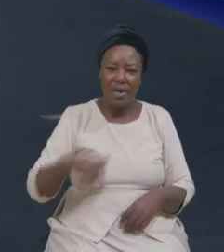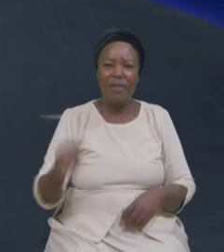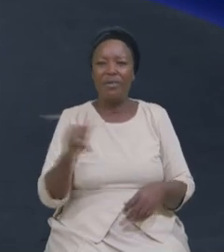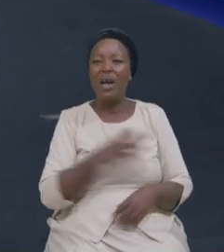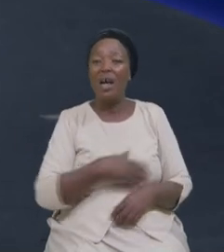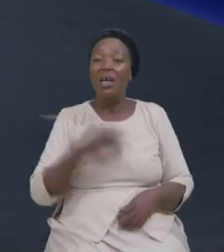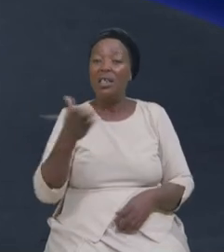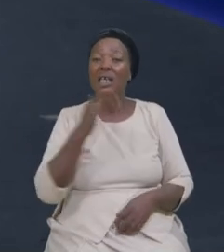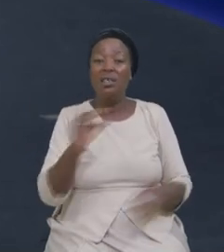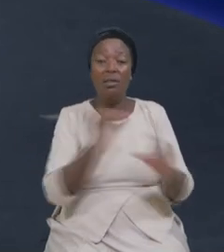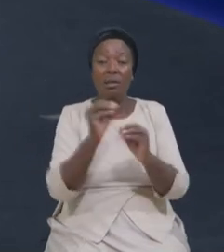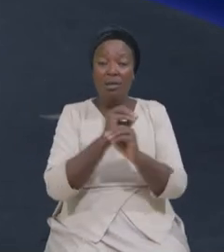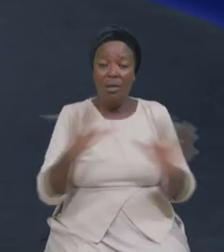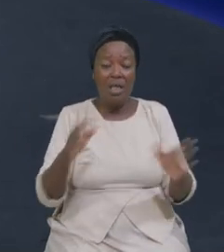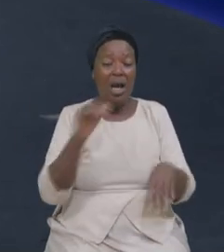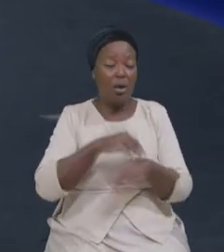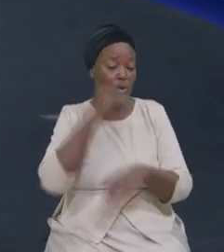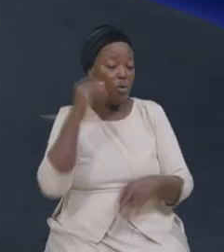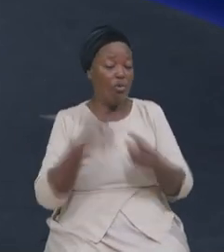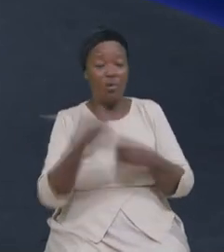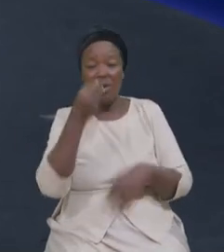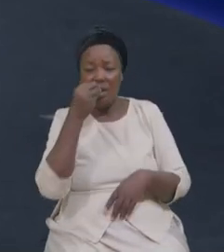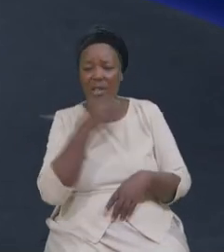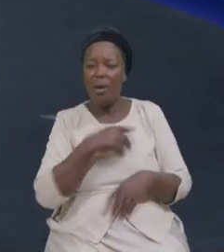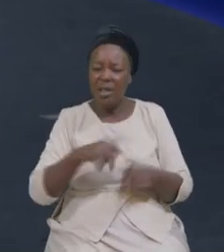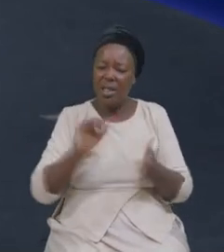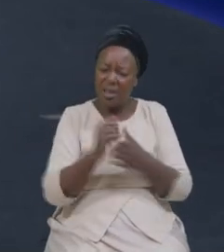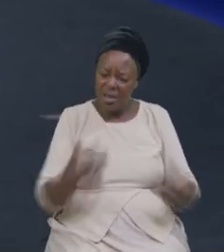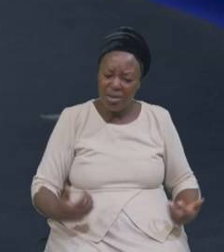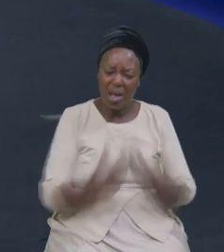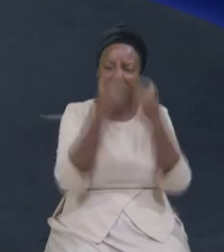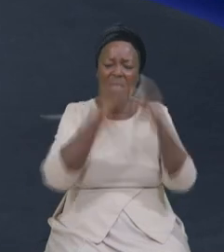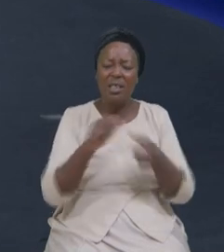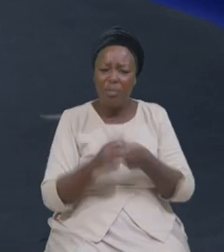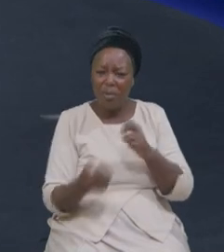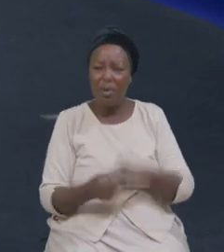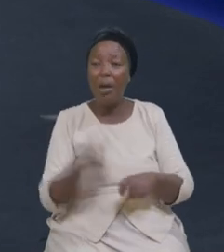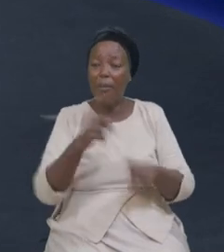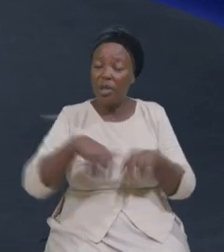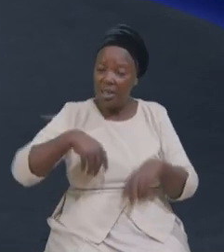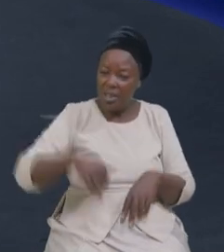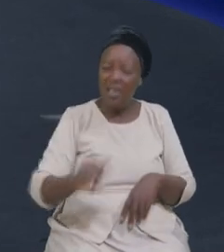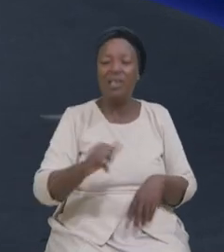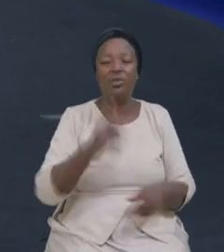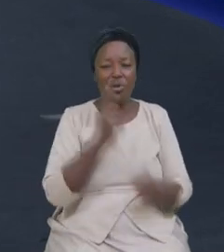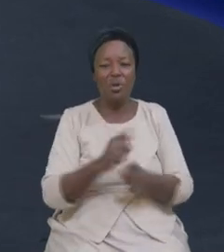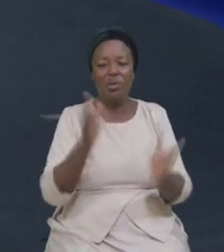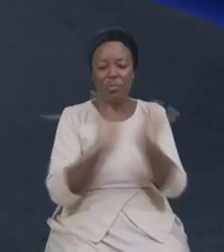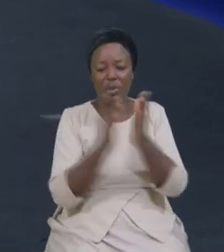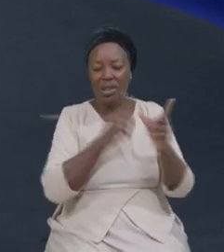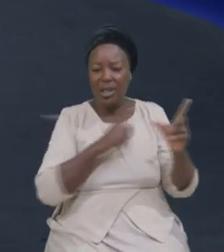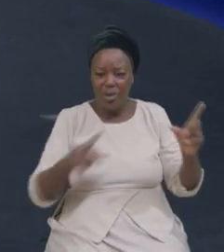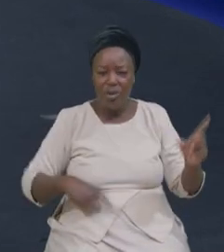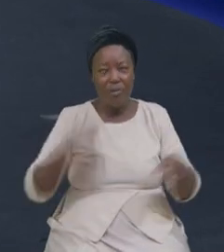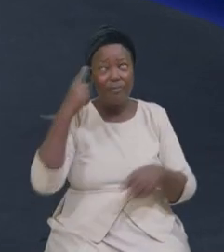nothing. Even to eat is a challenge, and to pay house rent is a challenge. What do I do? Praise the Lord, for his